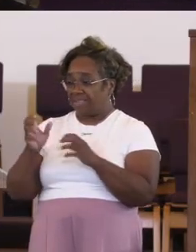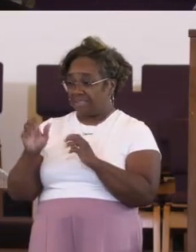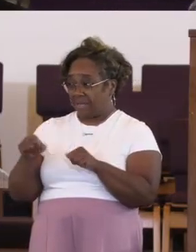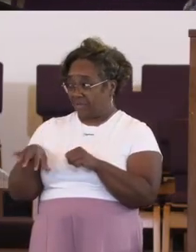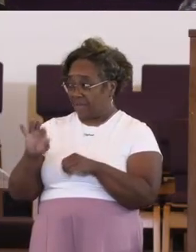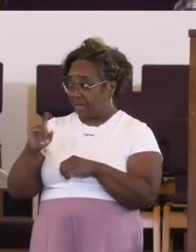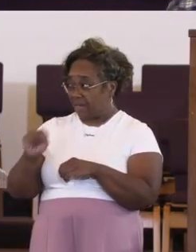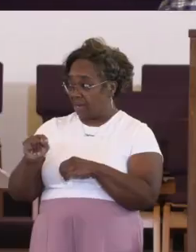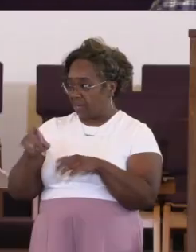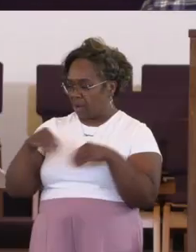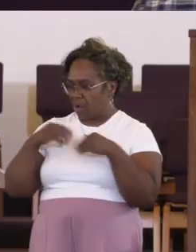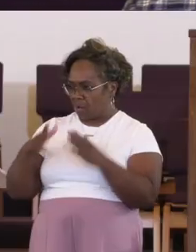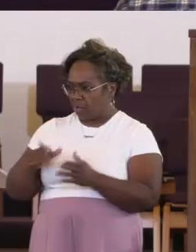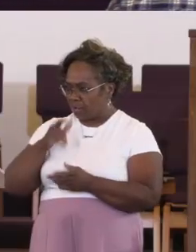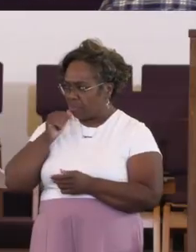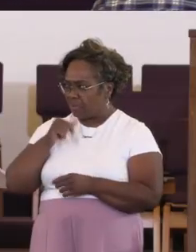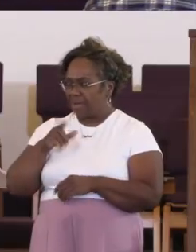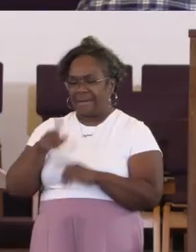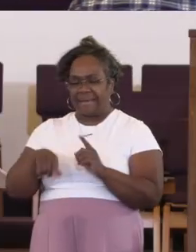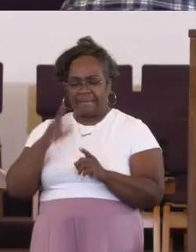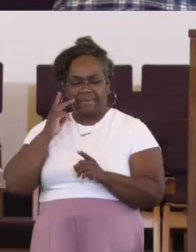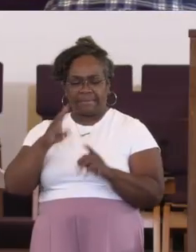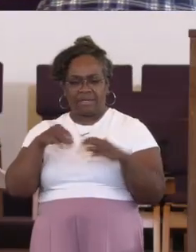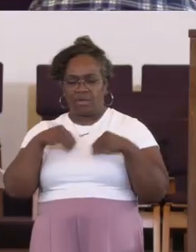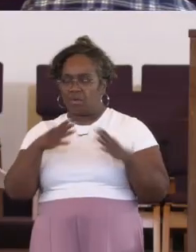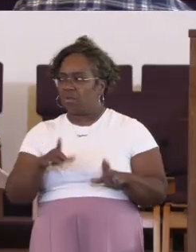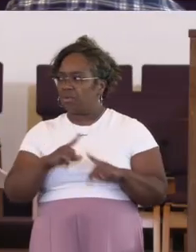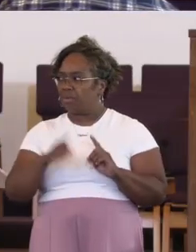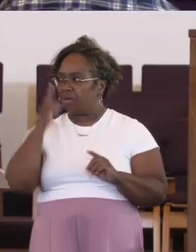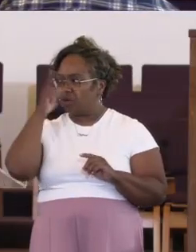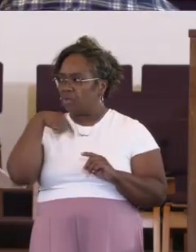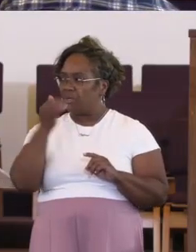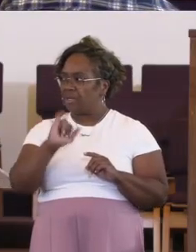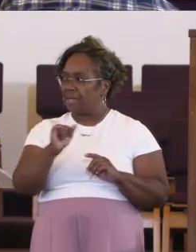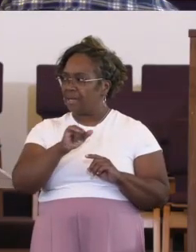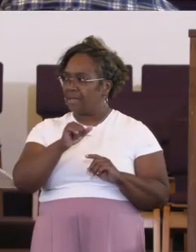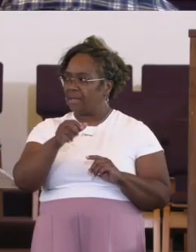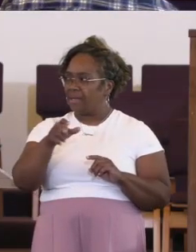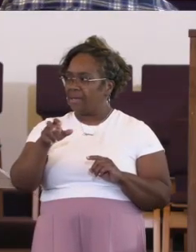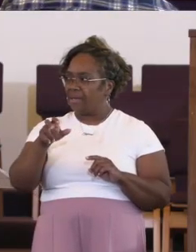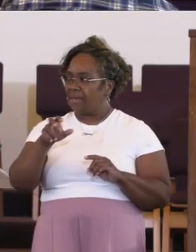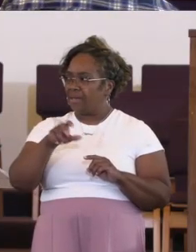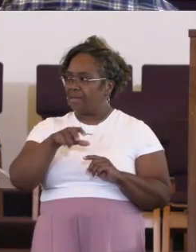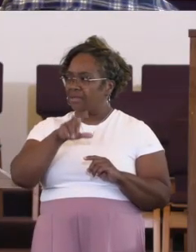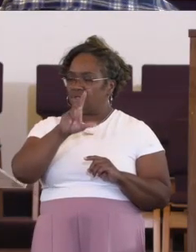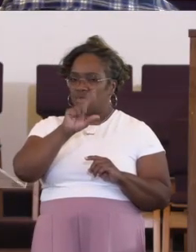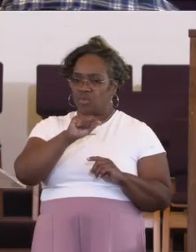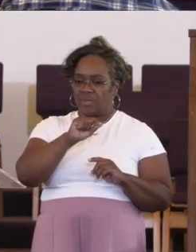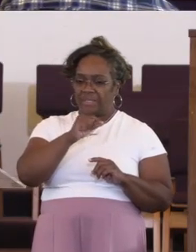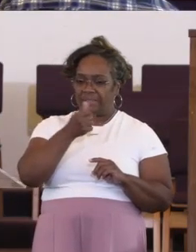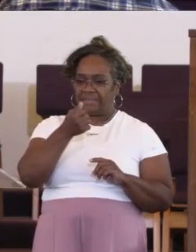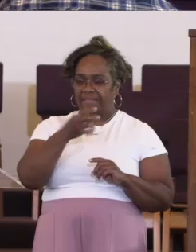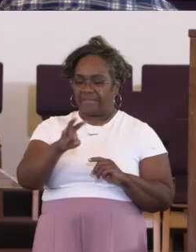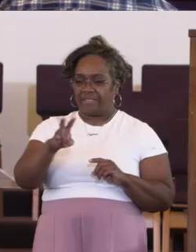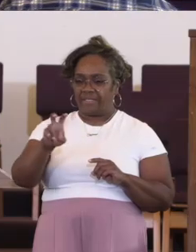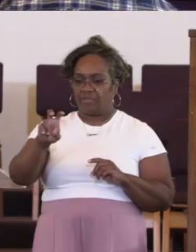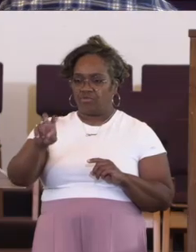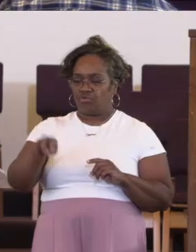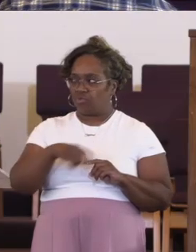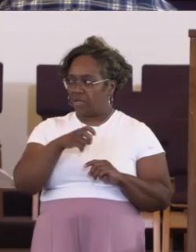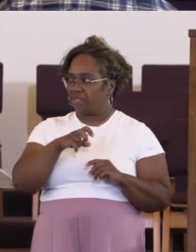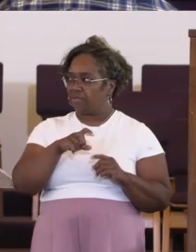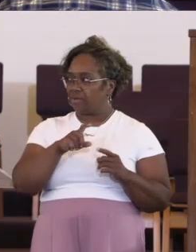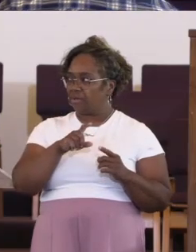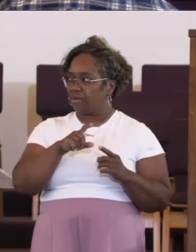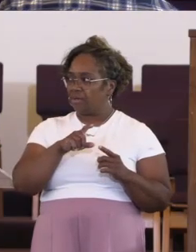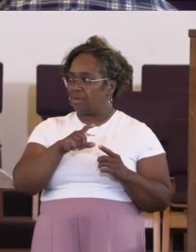can't see exactly who owns it, but it does look like it was a transfer back in 2017. So it was sold,